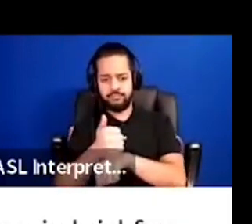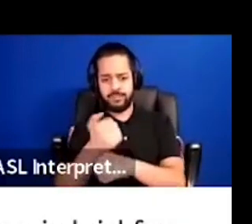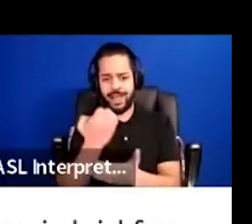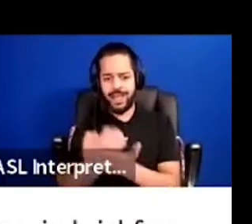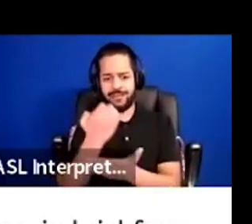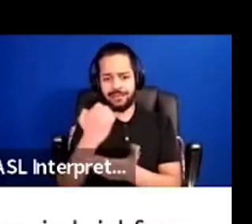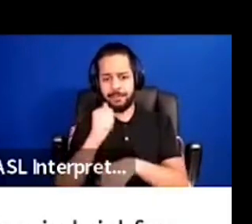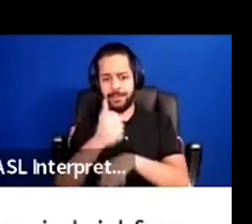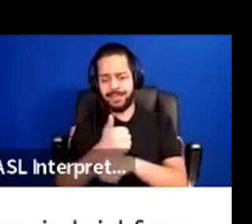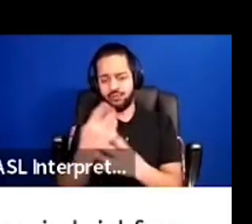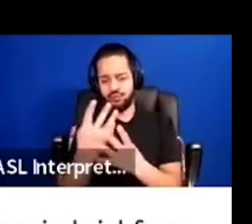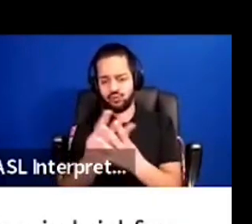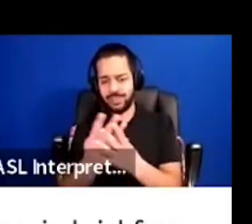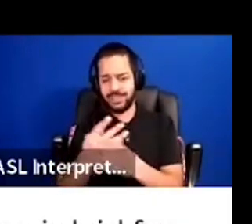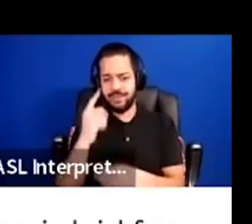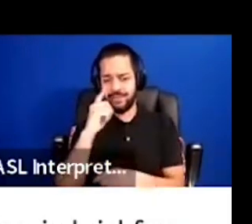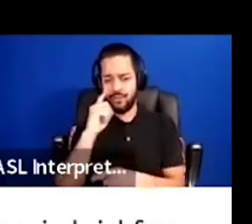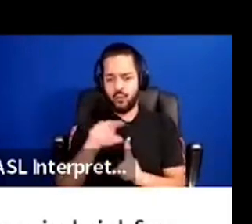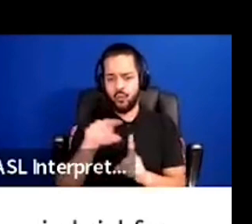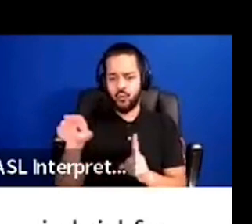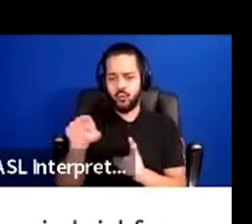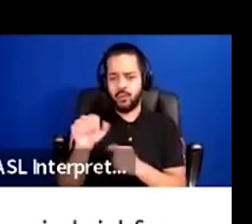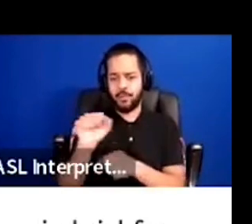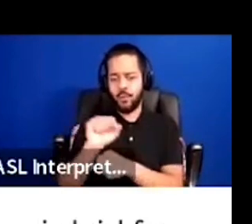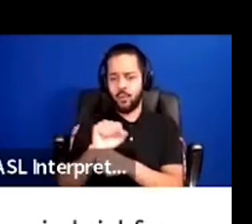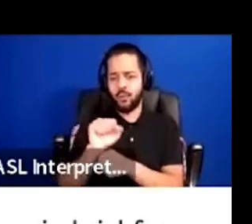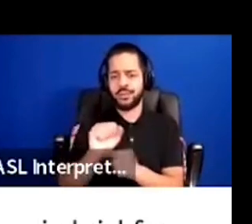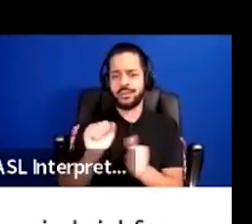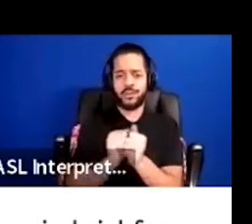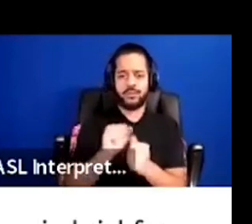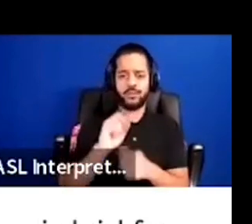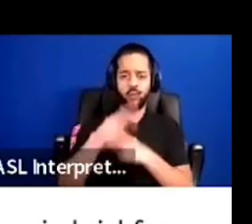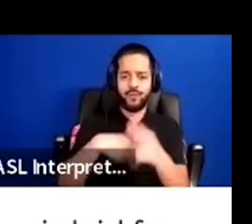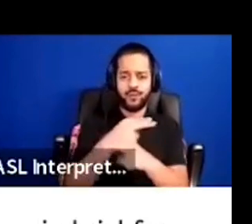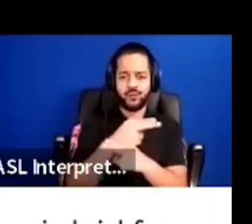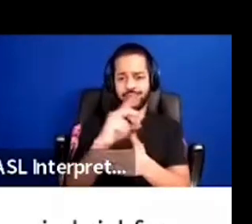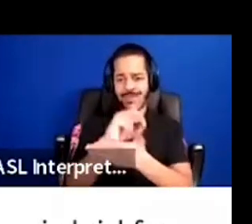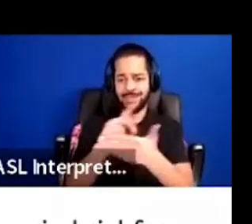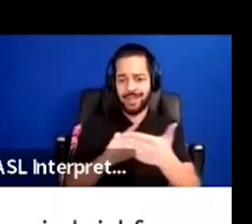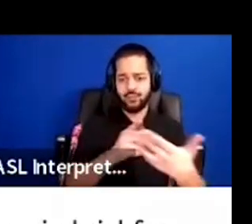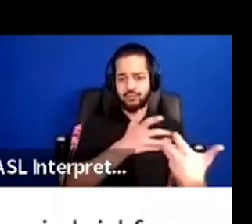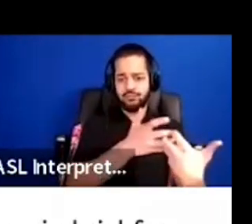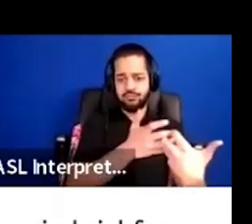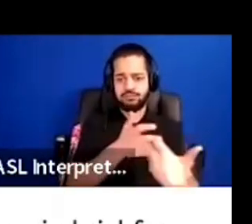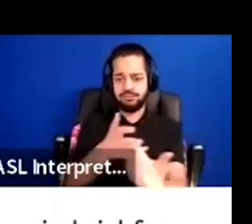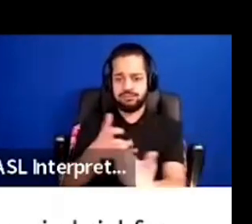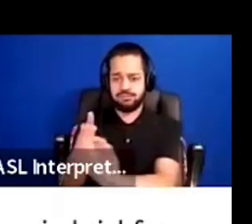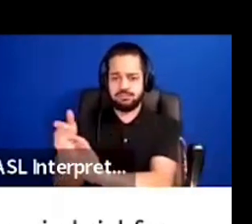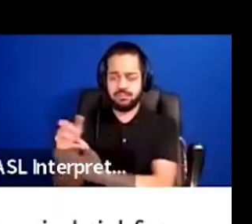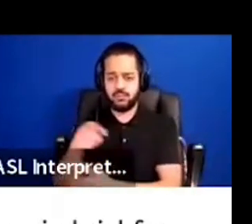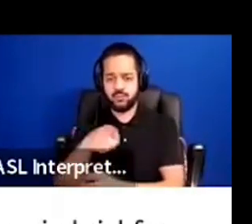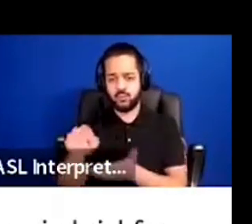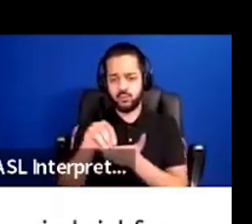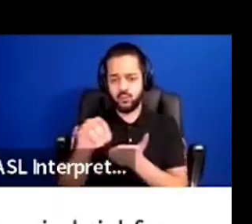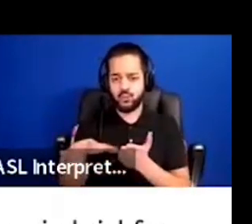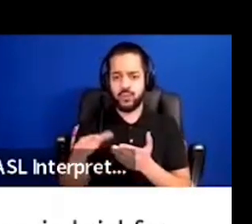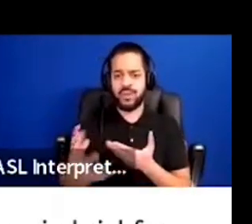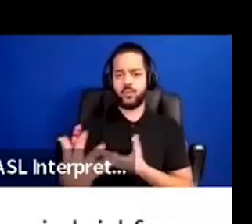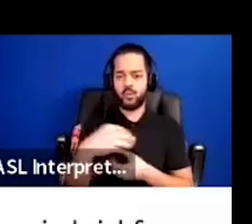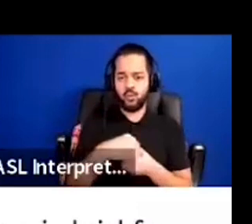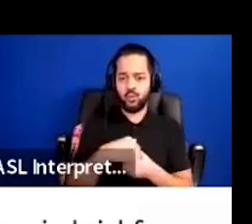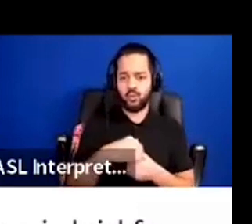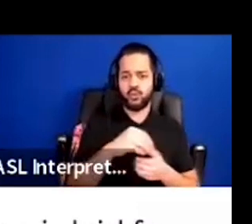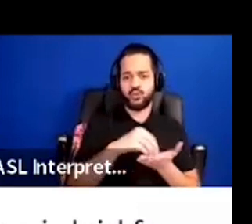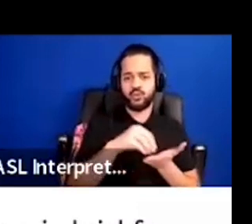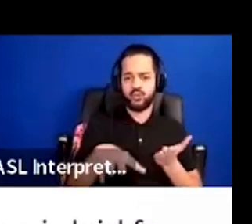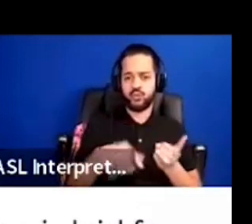and differentiated instruction serve as the instructional base for all students, including students with disabilities. I